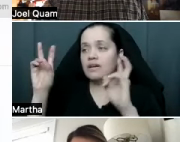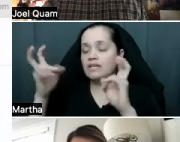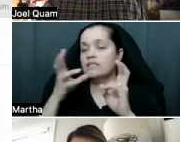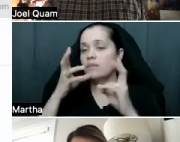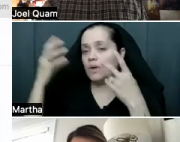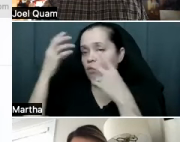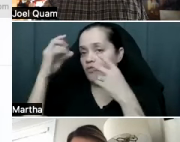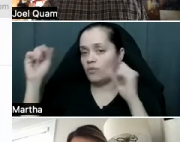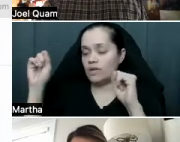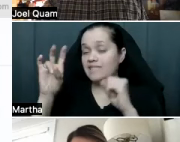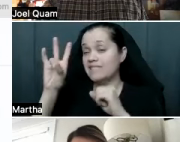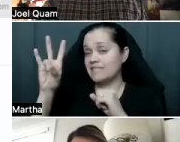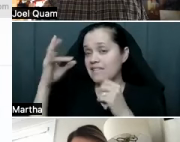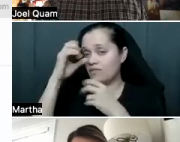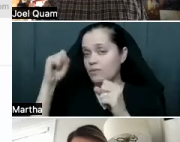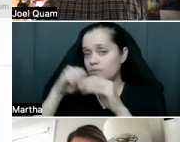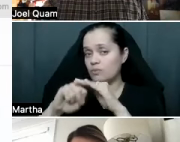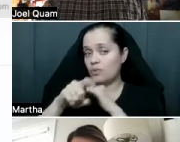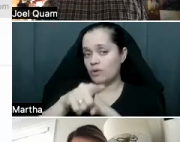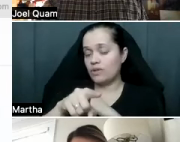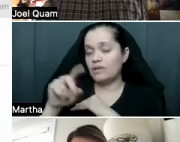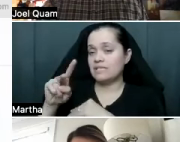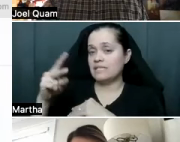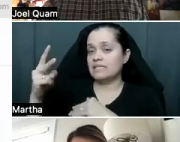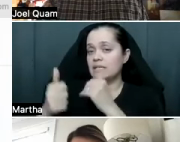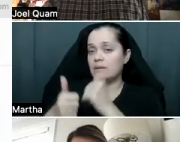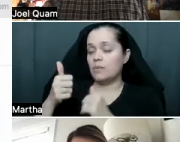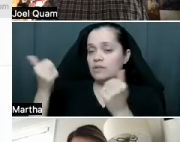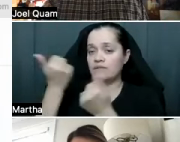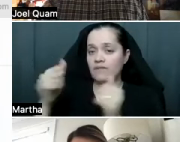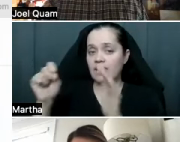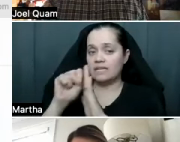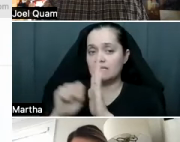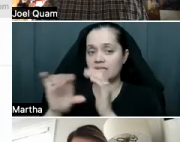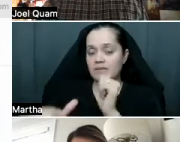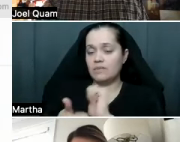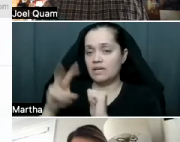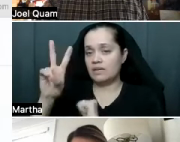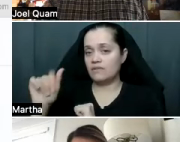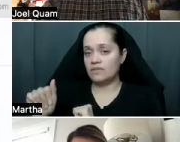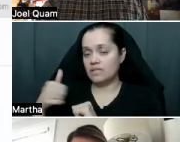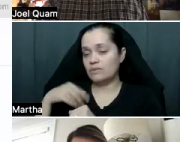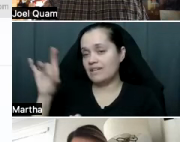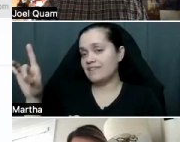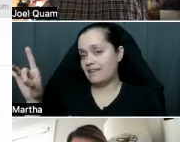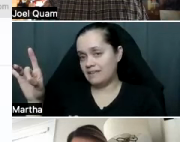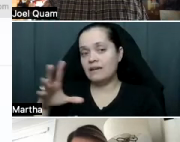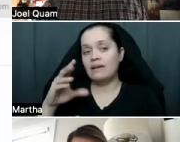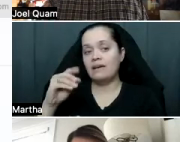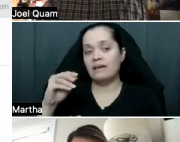presidents. 7 presidents were born there. That's the second most out of any state behind Virginia, which has 8. And